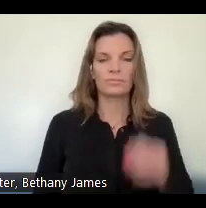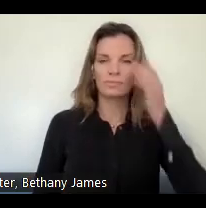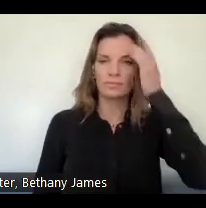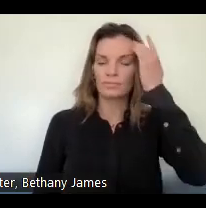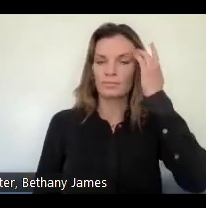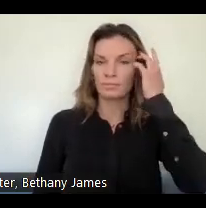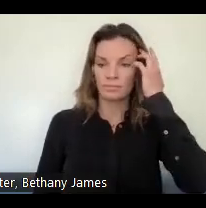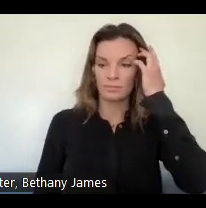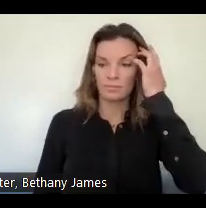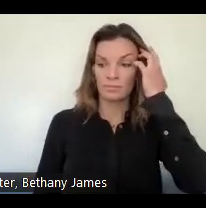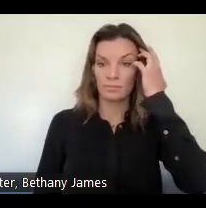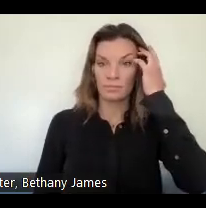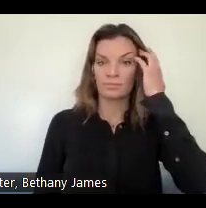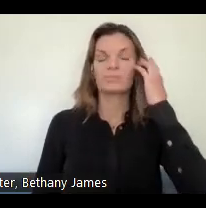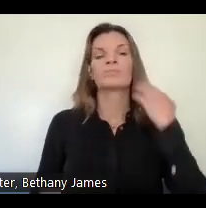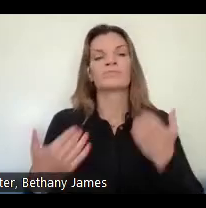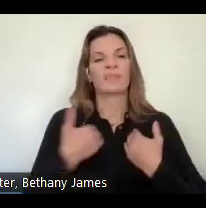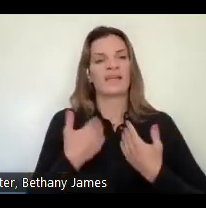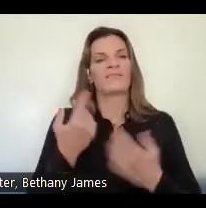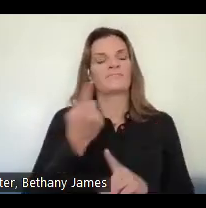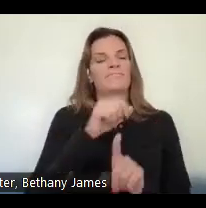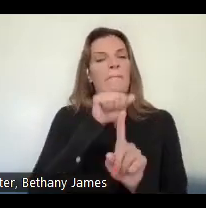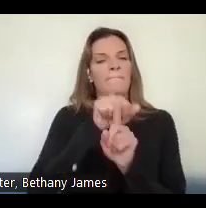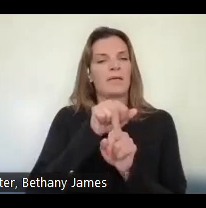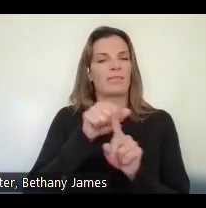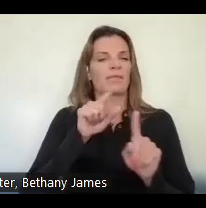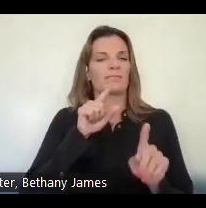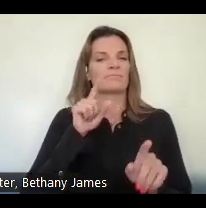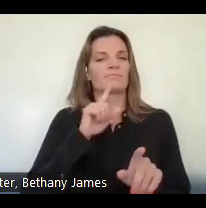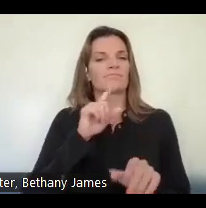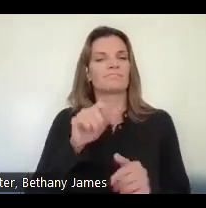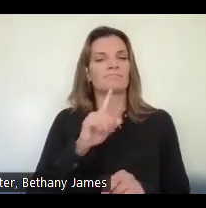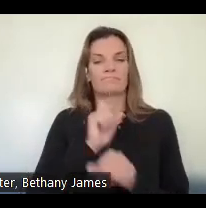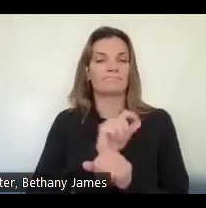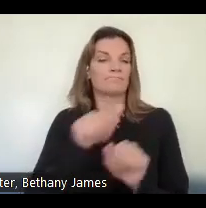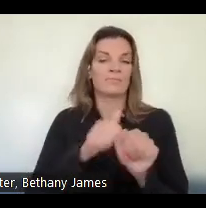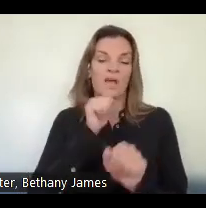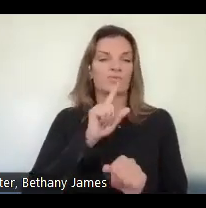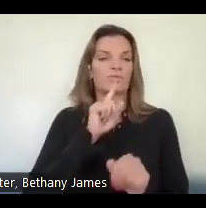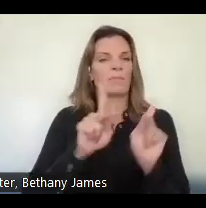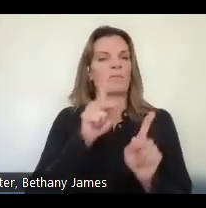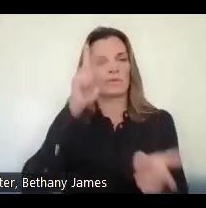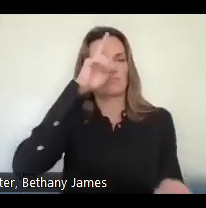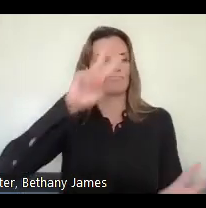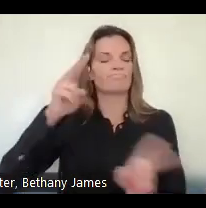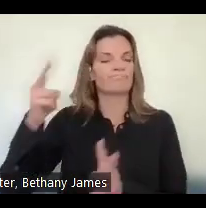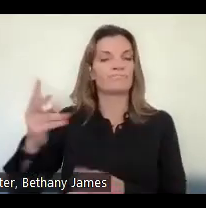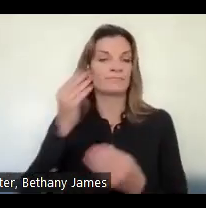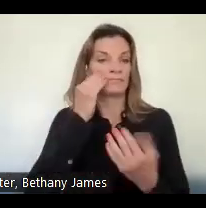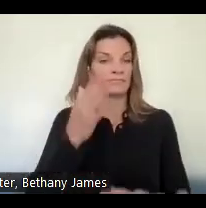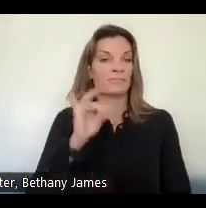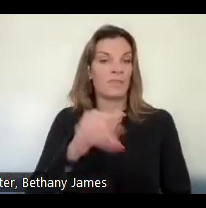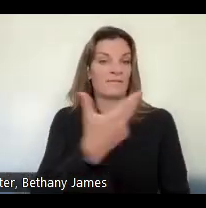One of the myths out there is that vaccines cause autism. At the Autism Alliance, we rely on